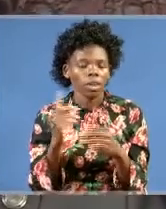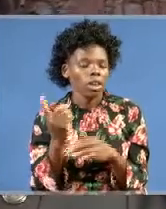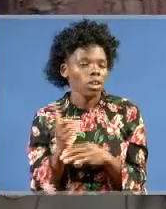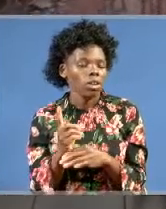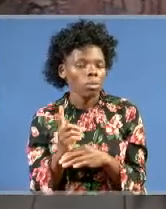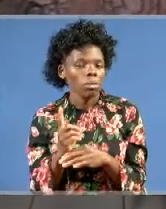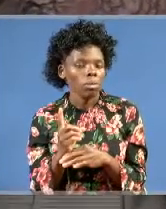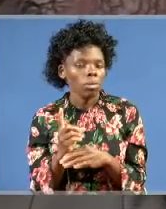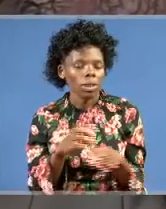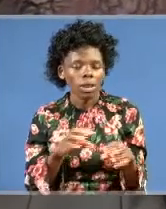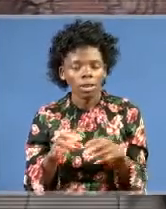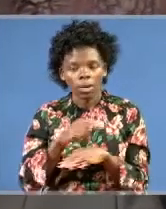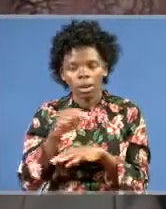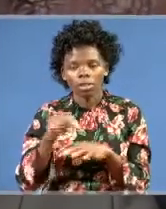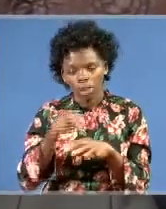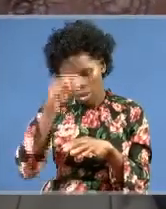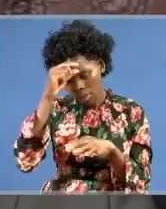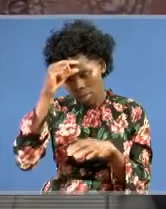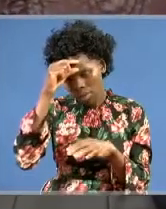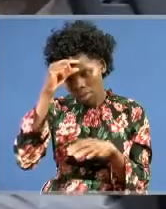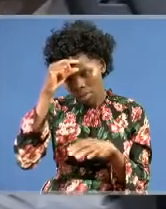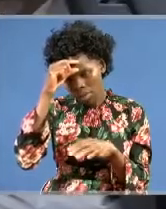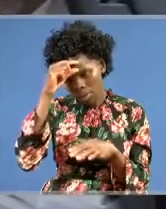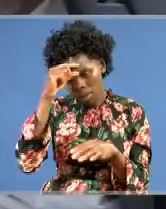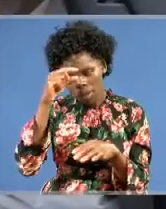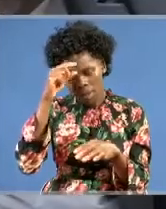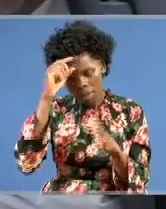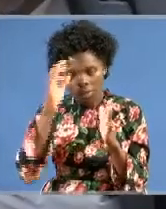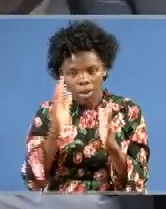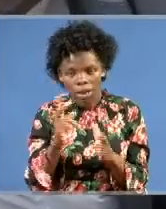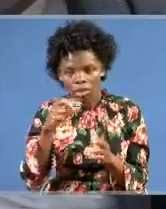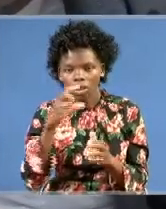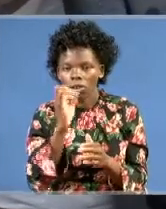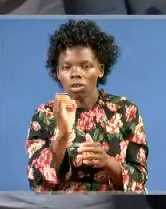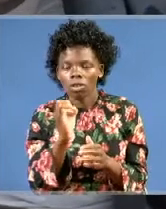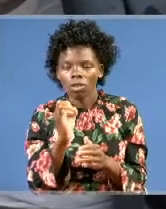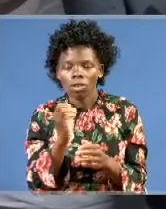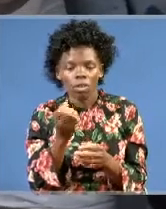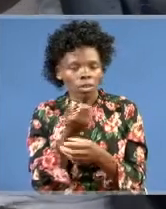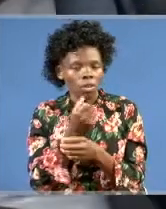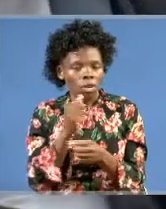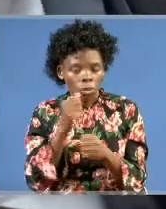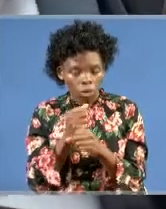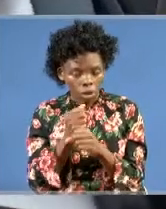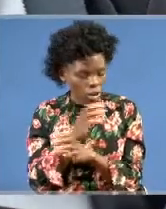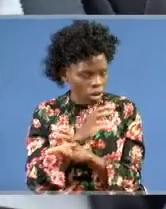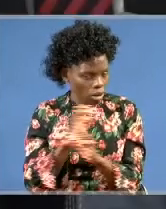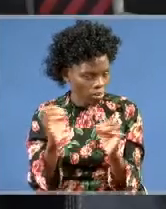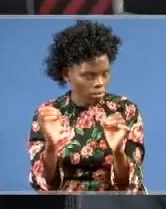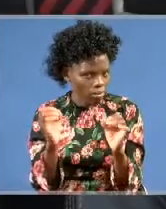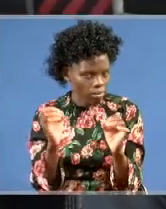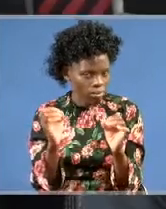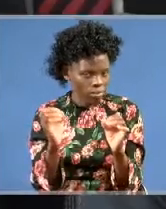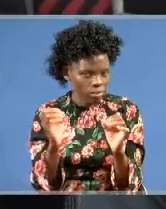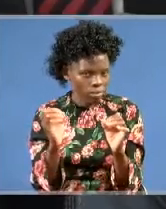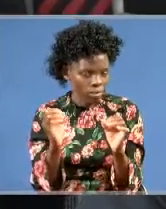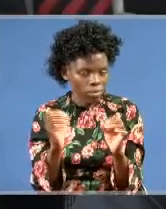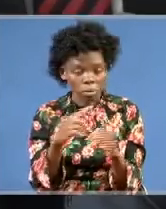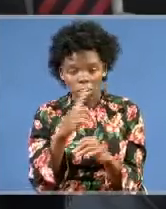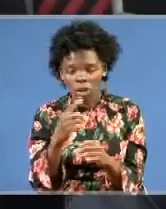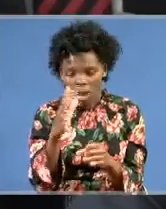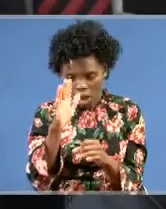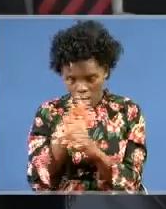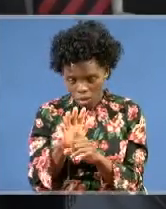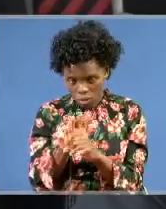Nairobi have been done by the national government, as Governor Mike Sonko has no functional executive. Ni maswala